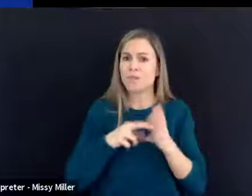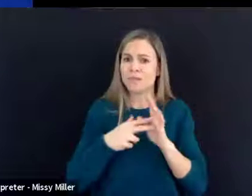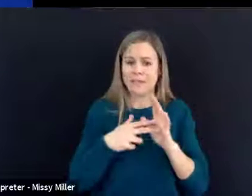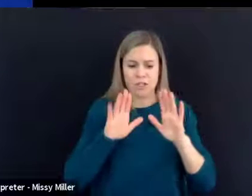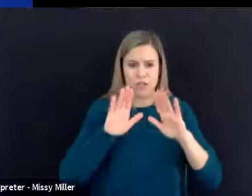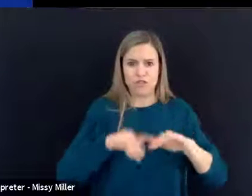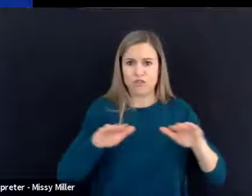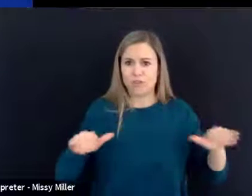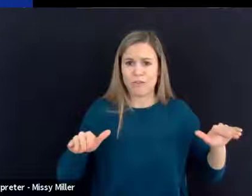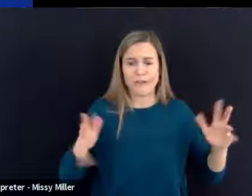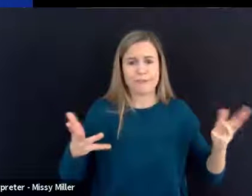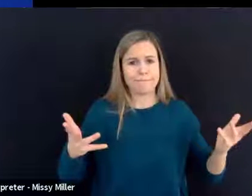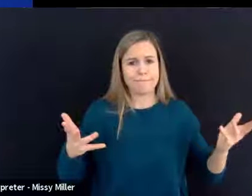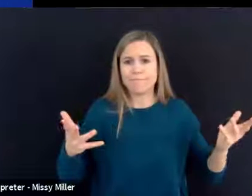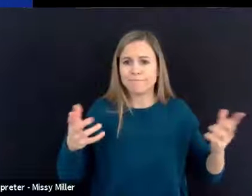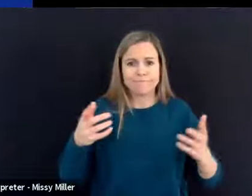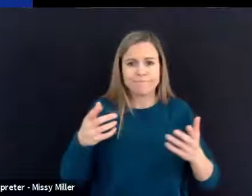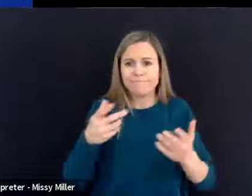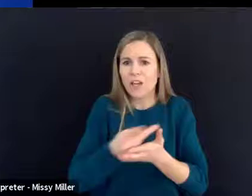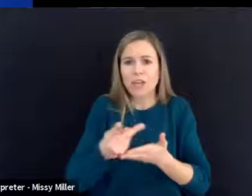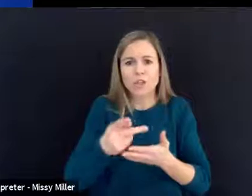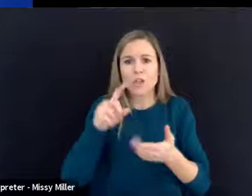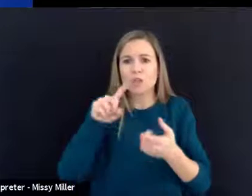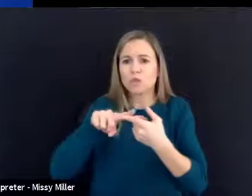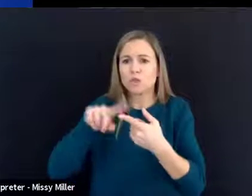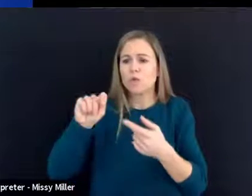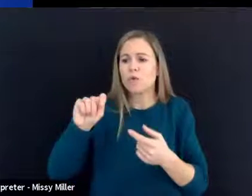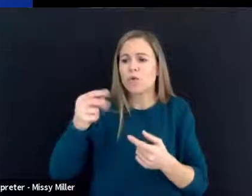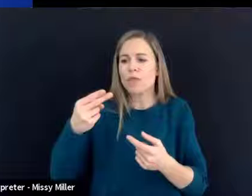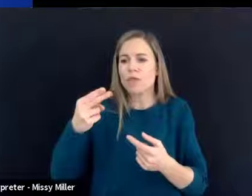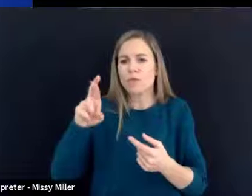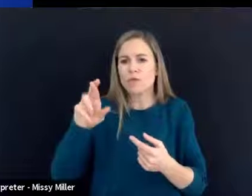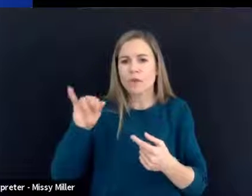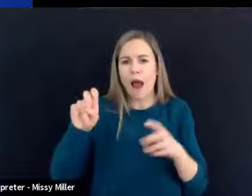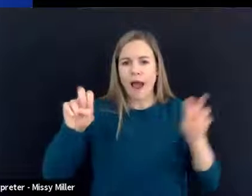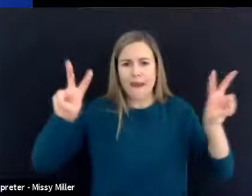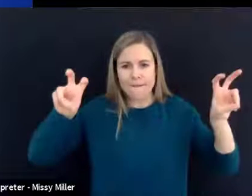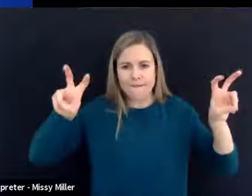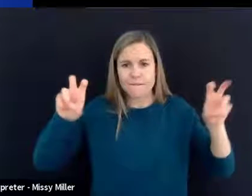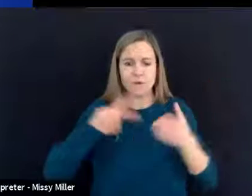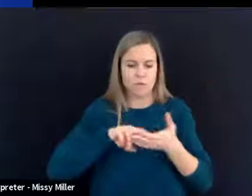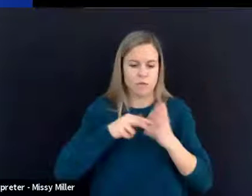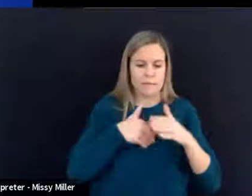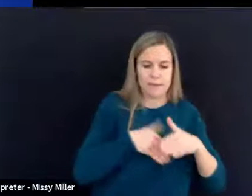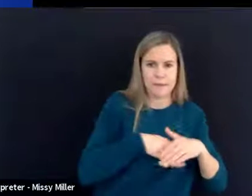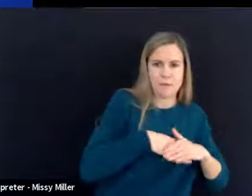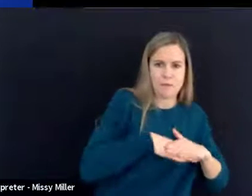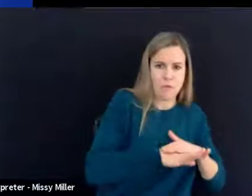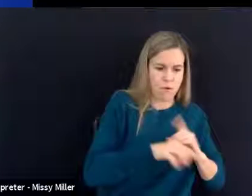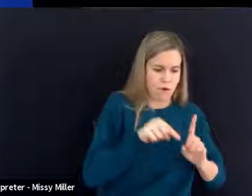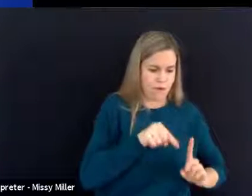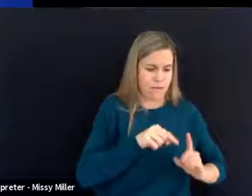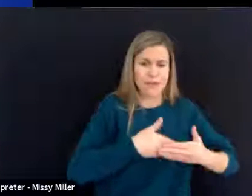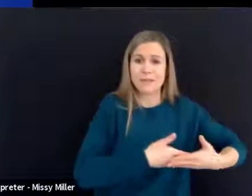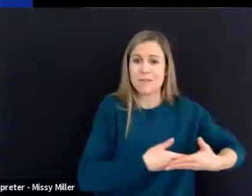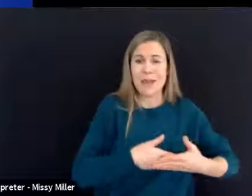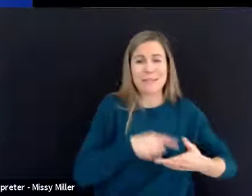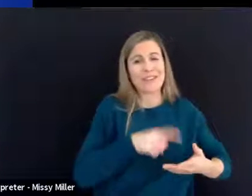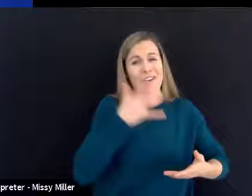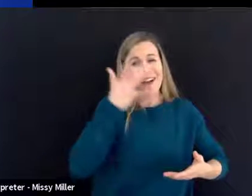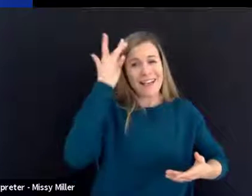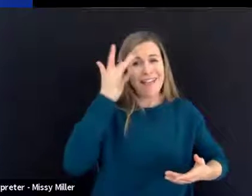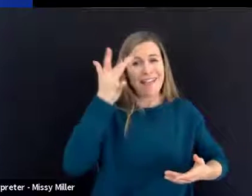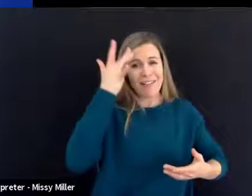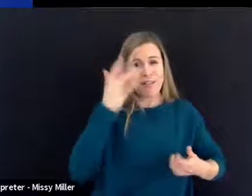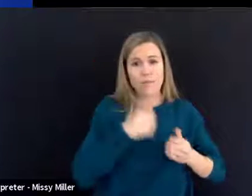thrive, because as Megan said, most of the babies born with charge, they're very, very ill. And it's not uncommon. You'll